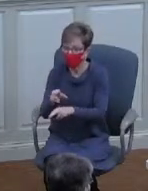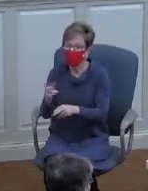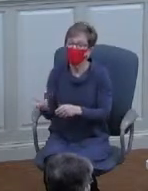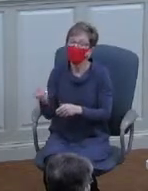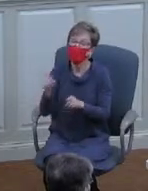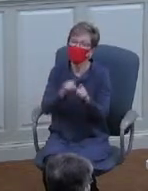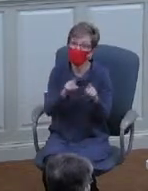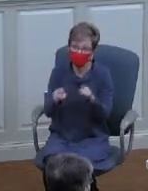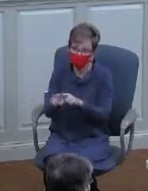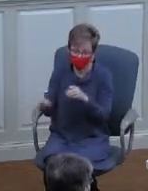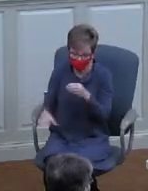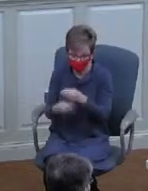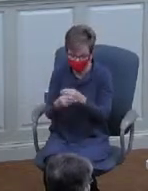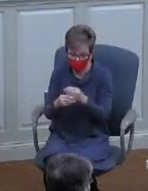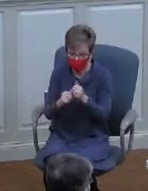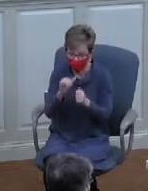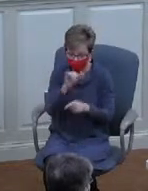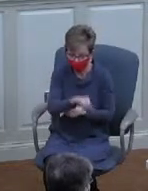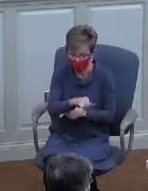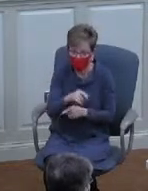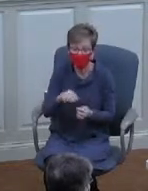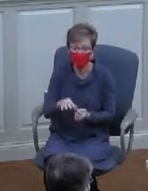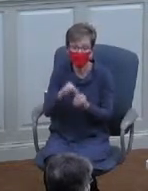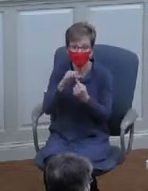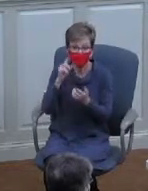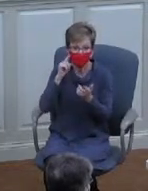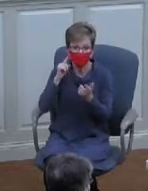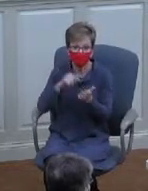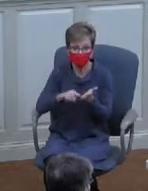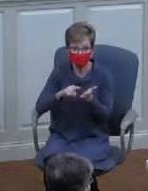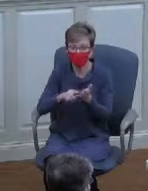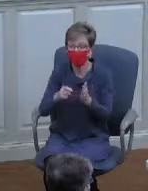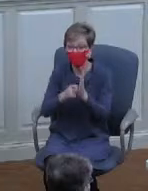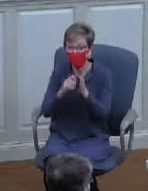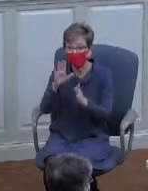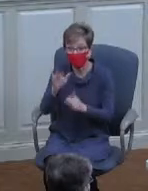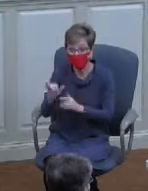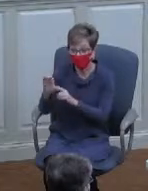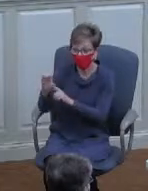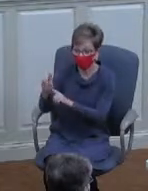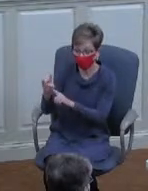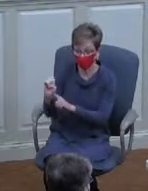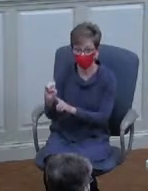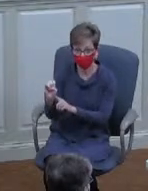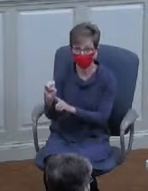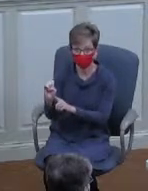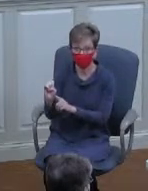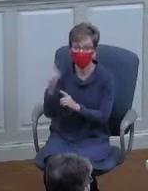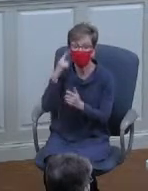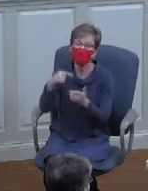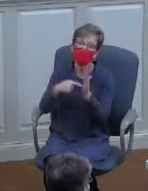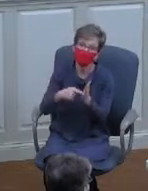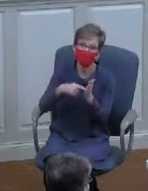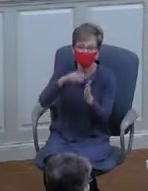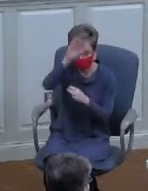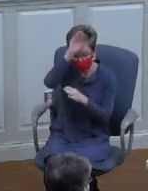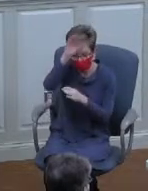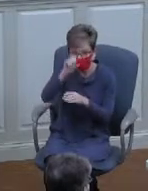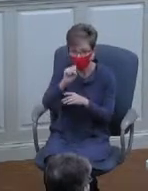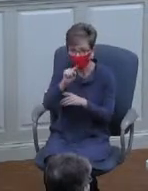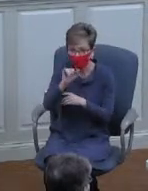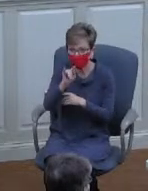that, special inspections is required by code. For example, the fire station, there's